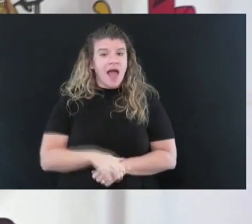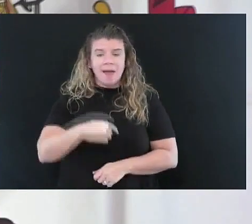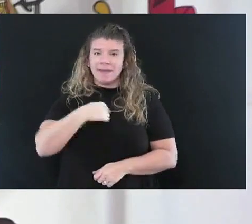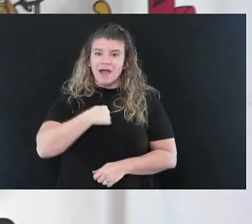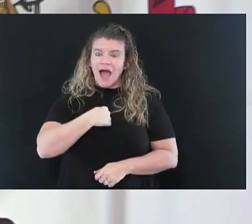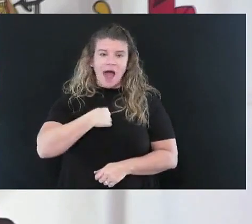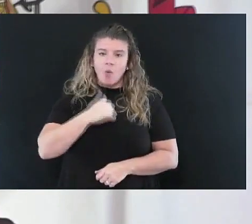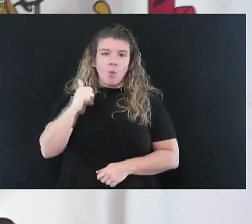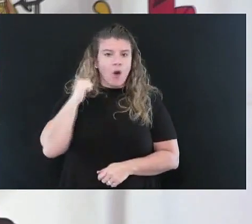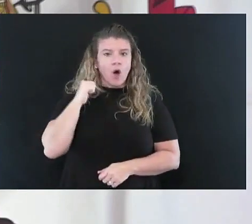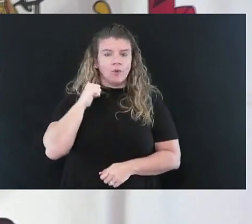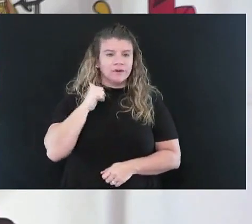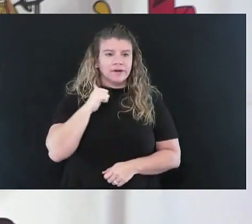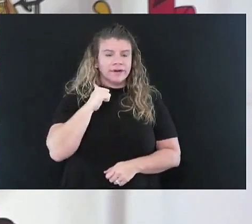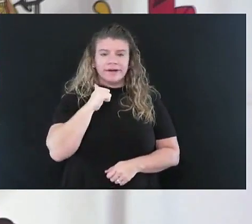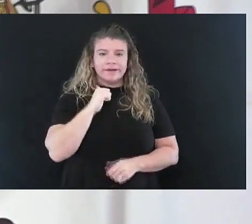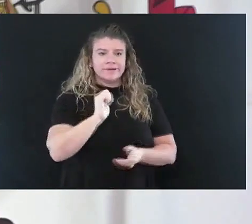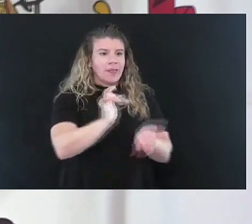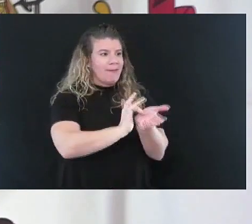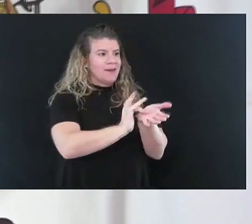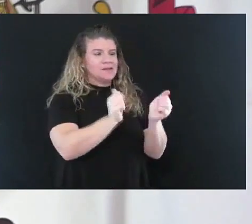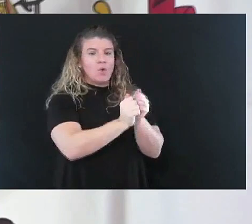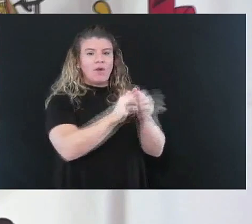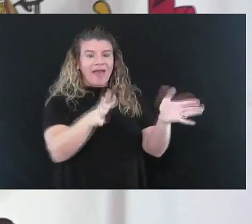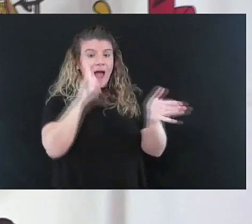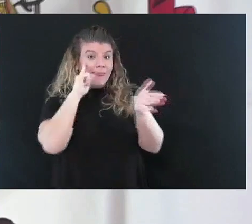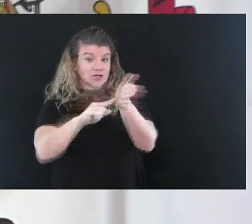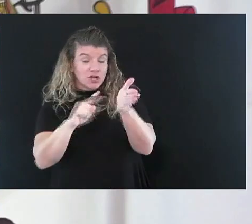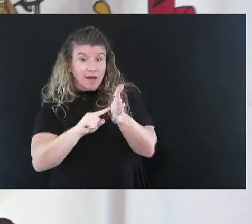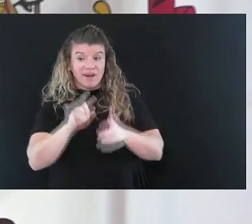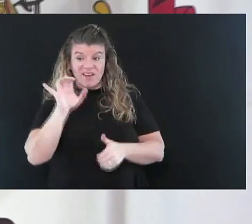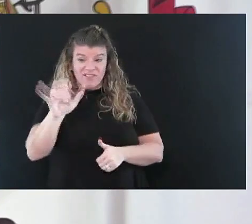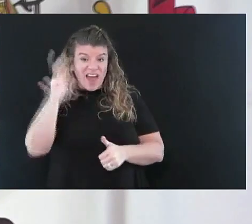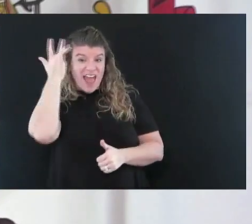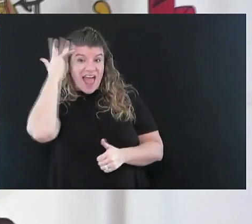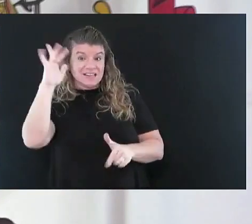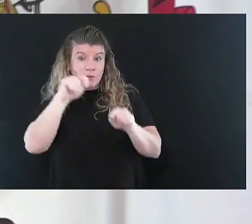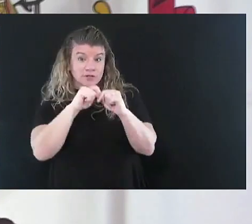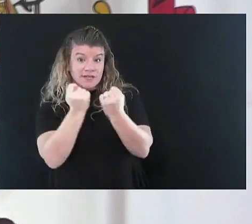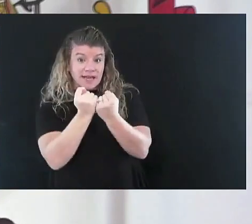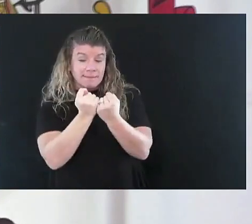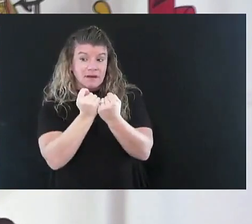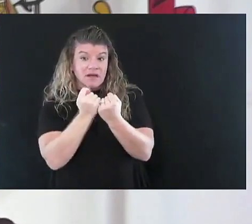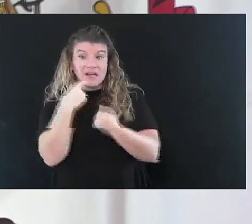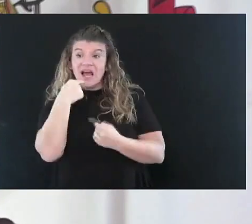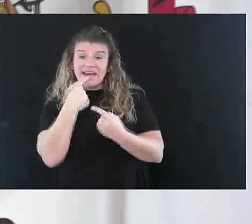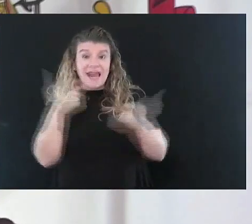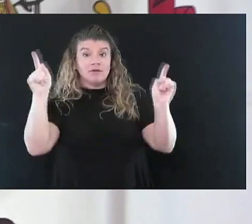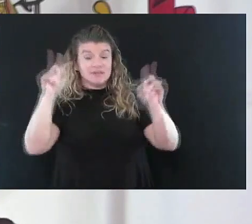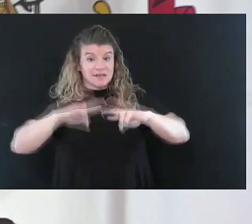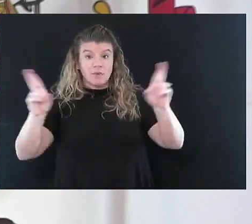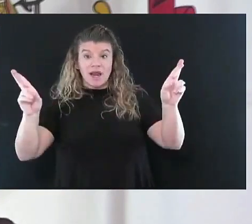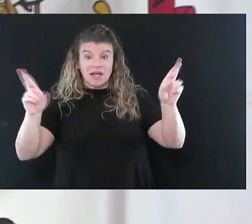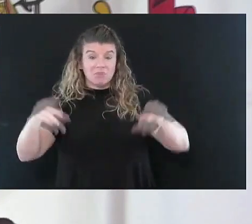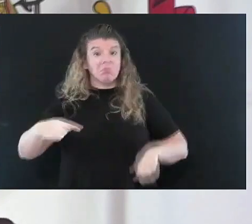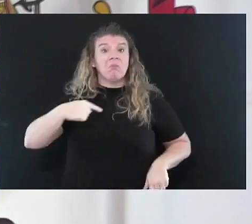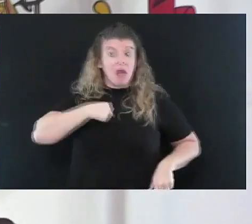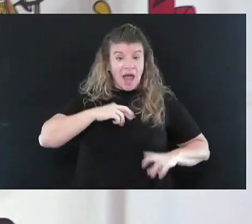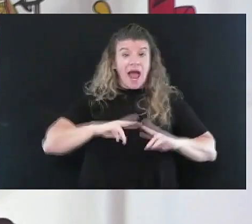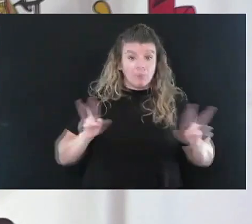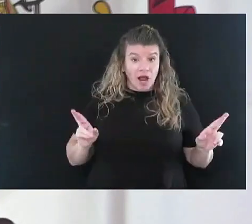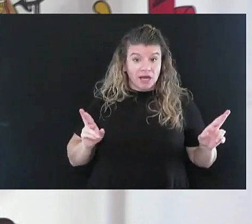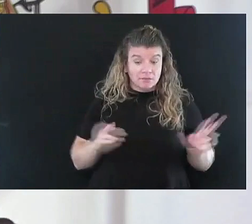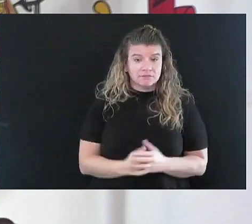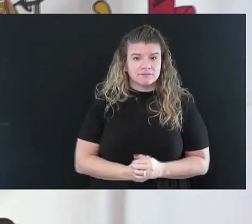checked out, but if these experts and everything tell us that it's ready to go, then I'm ready to go. How do we get